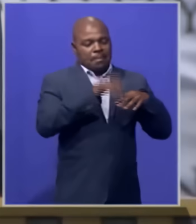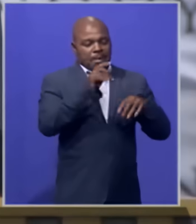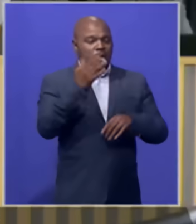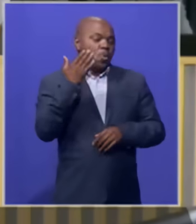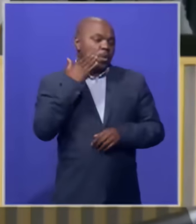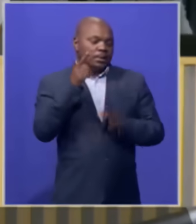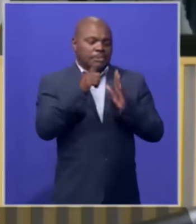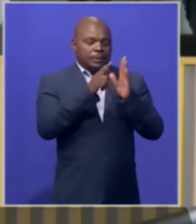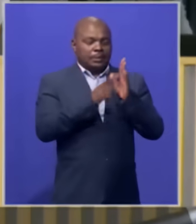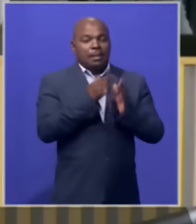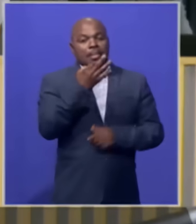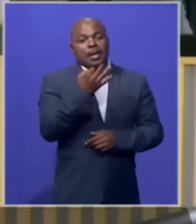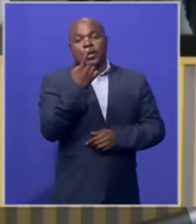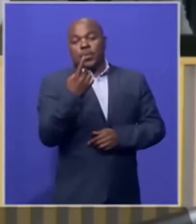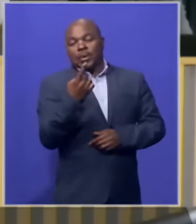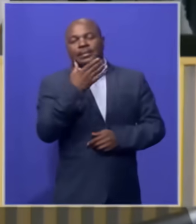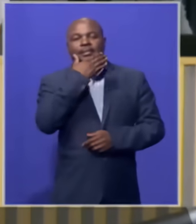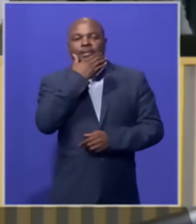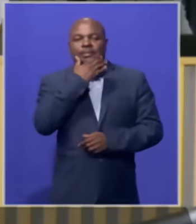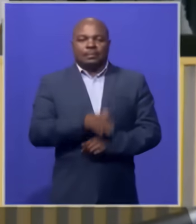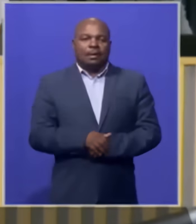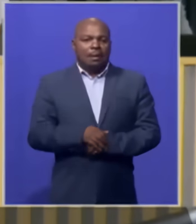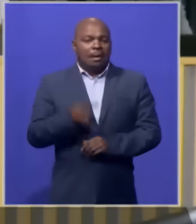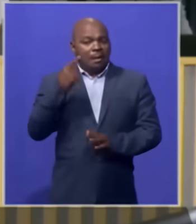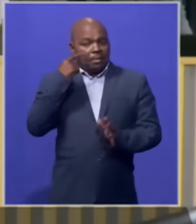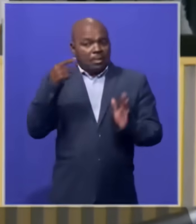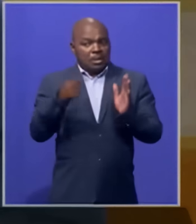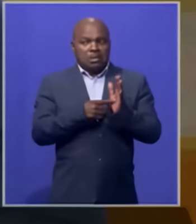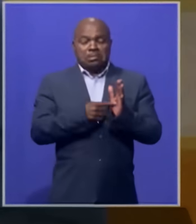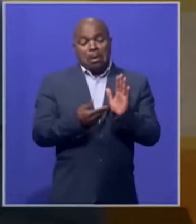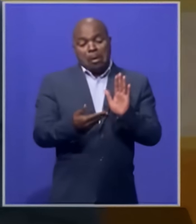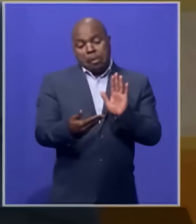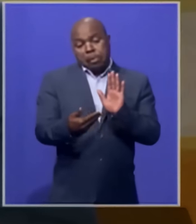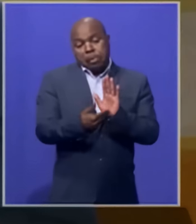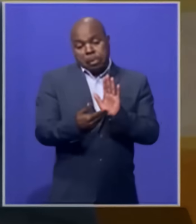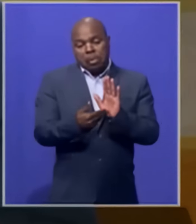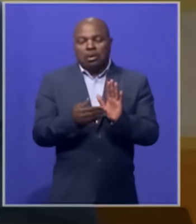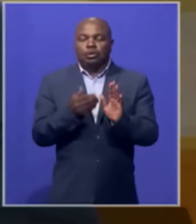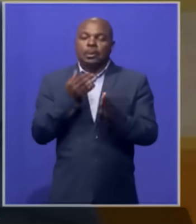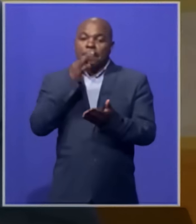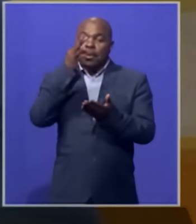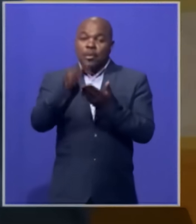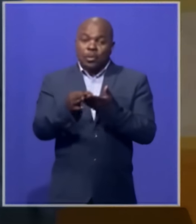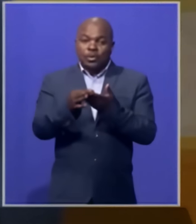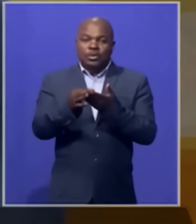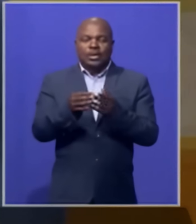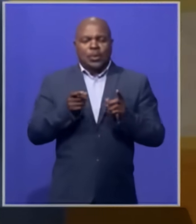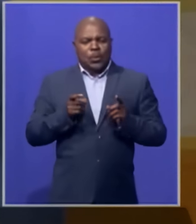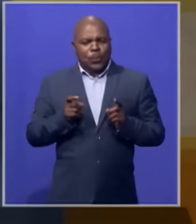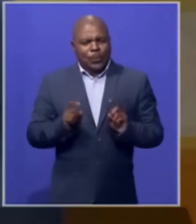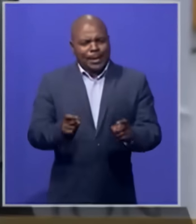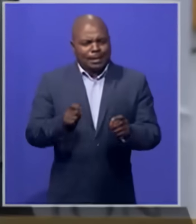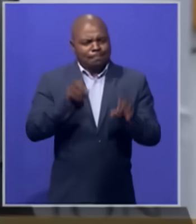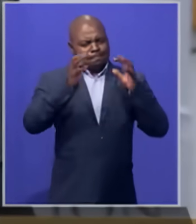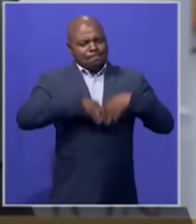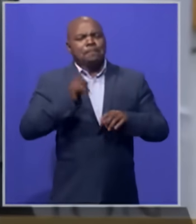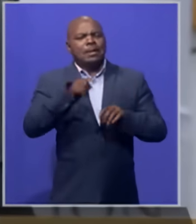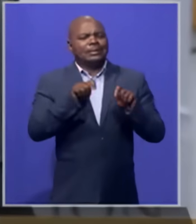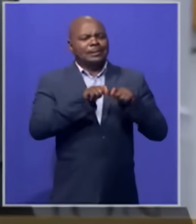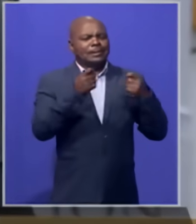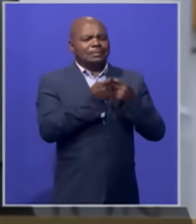31 Mantole ka bohlatse bjo bo bonagalago bo šišinyago sephetho seo se dirilwego sa lepotla sa go